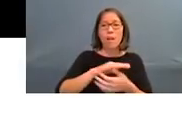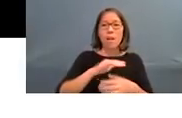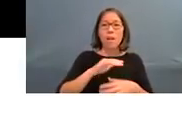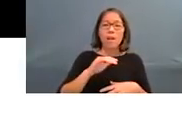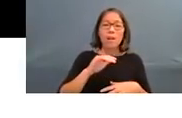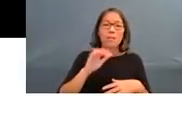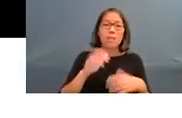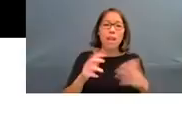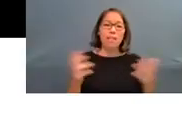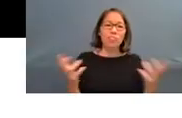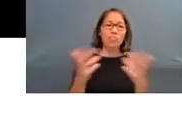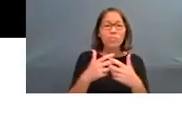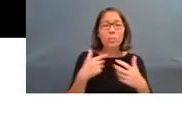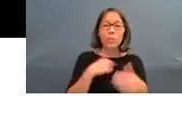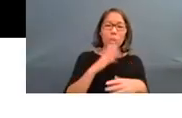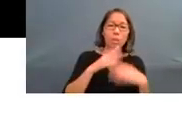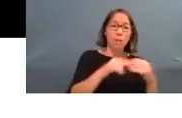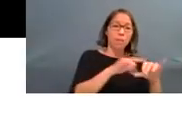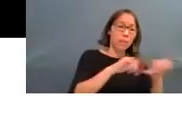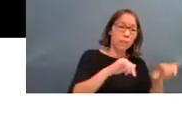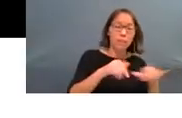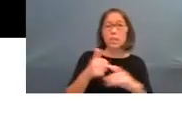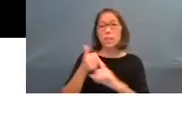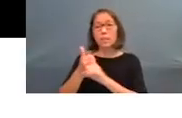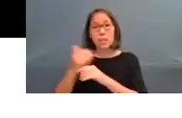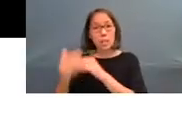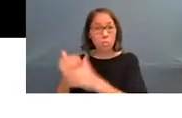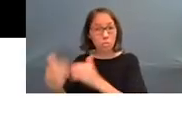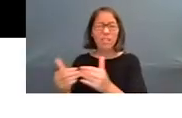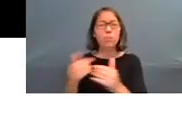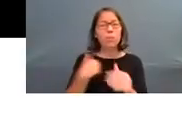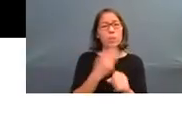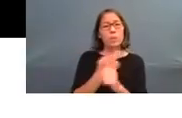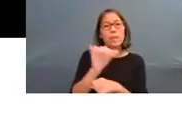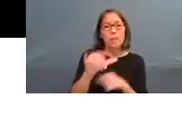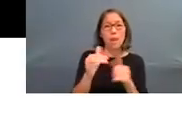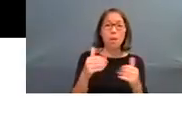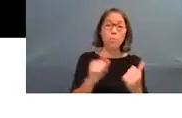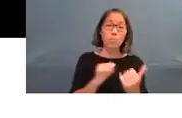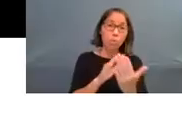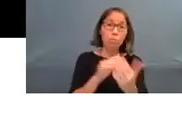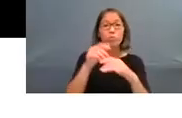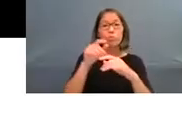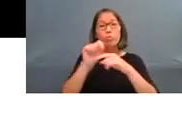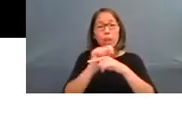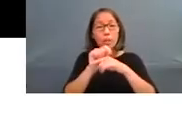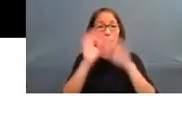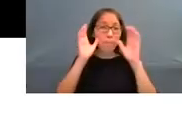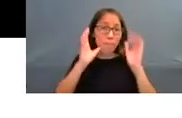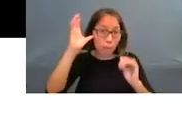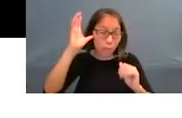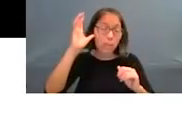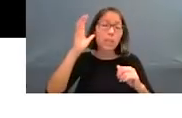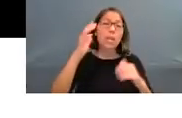blend of we've been talking about synchronous and asynchronous. We're also using that approach as we train parents. So there will be opportunities